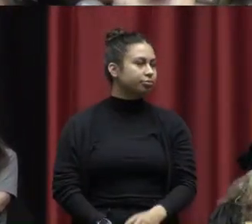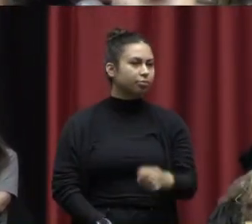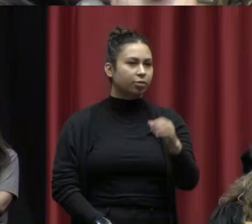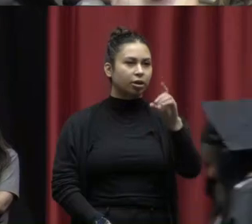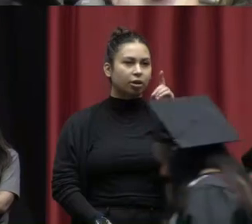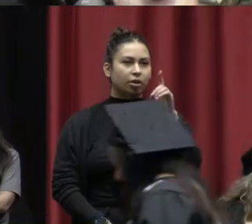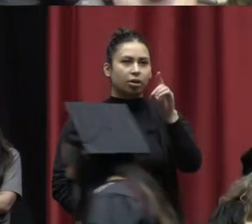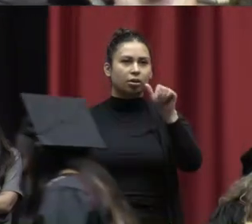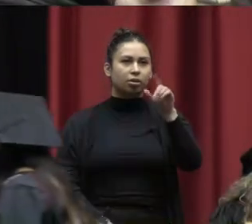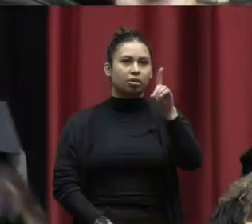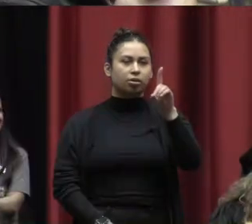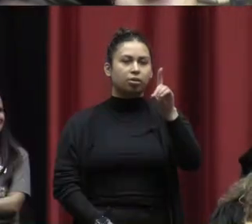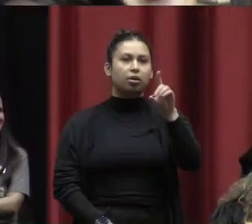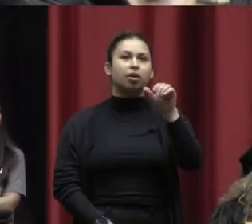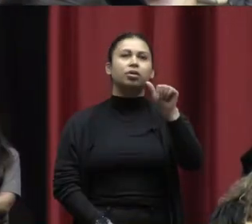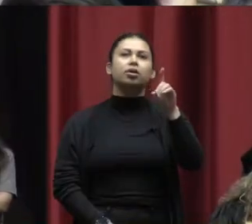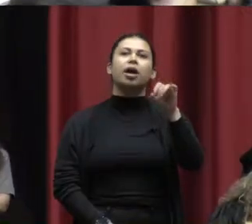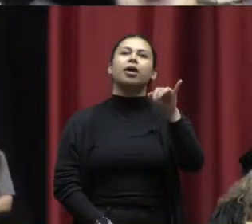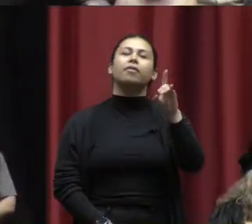David Shiska.